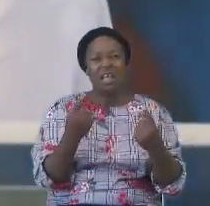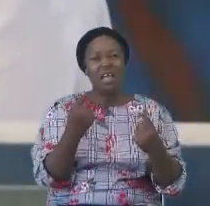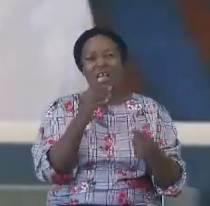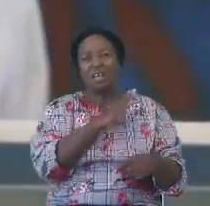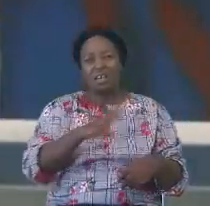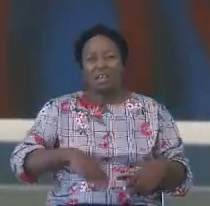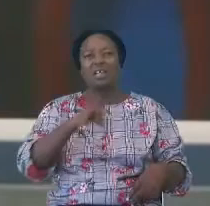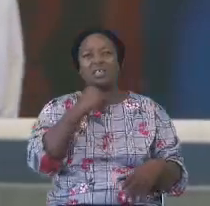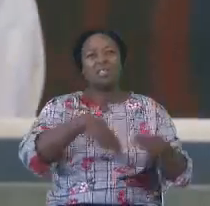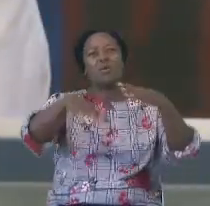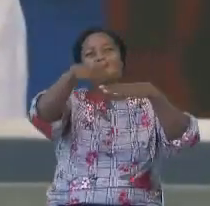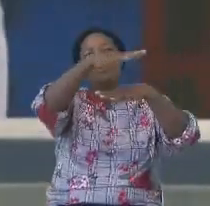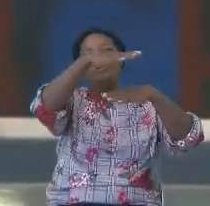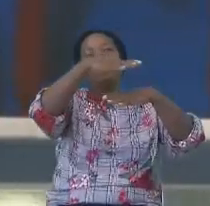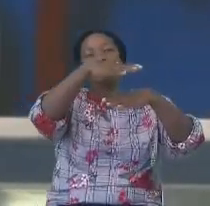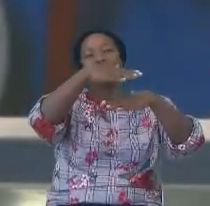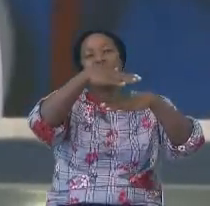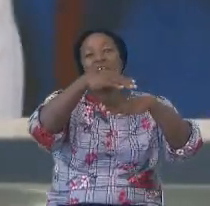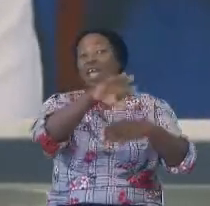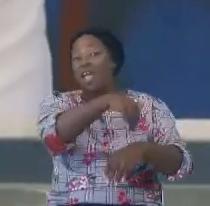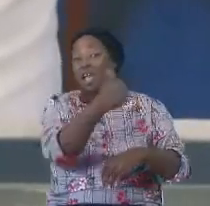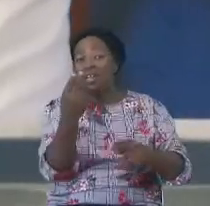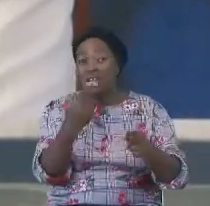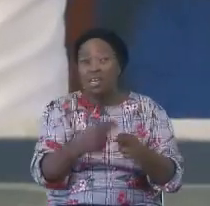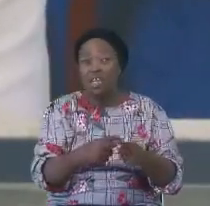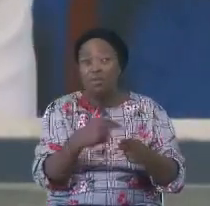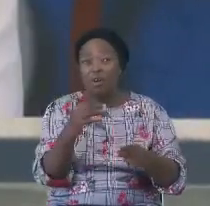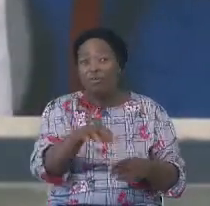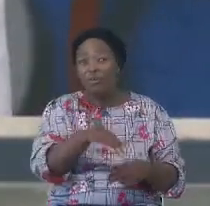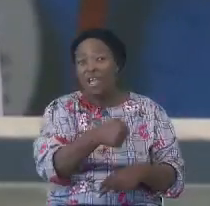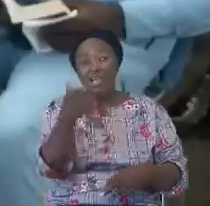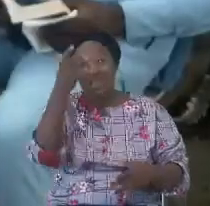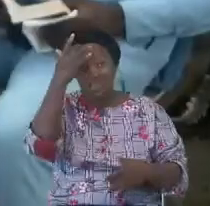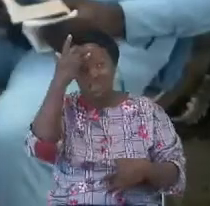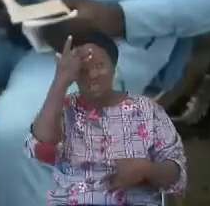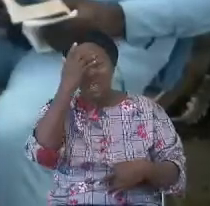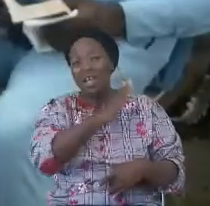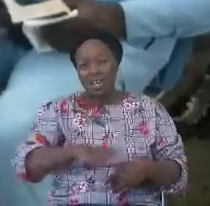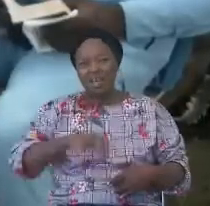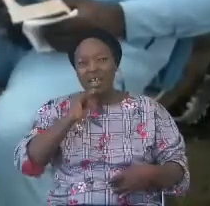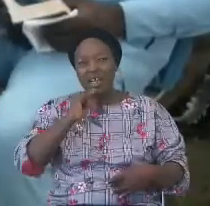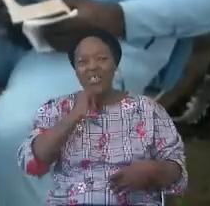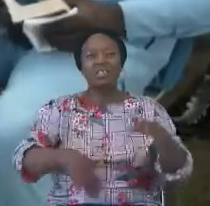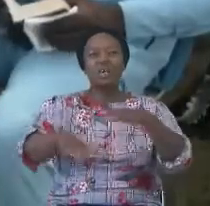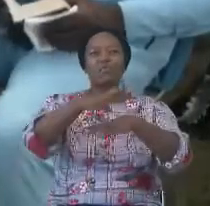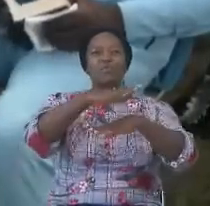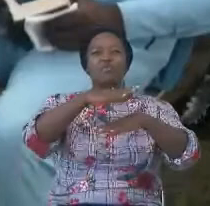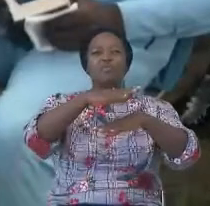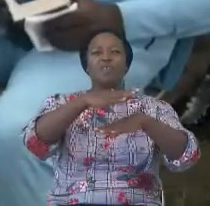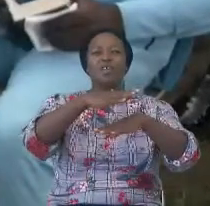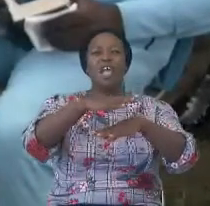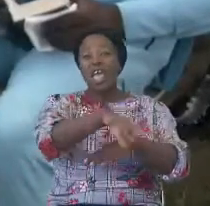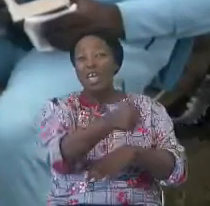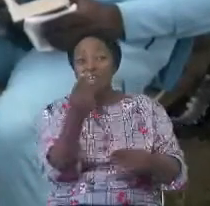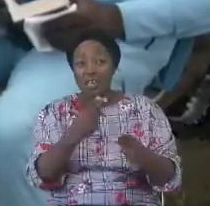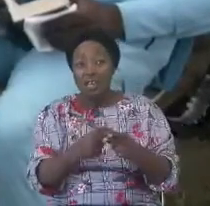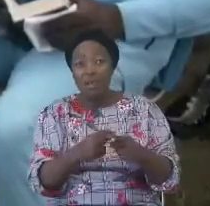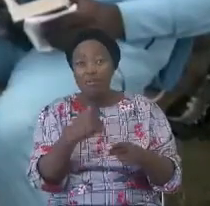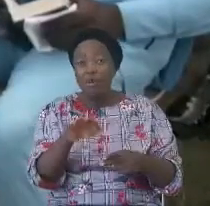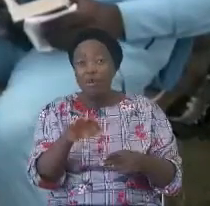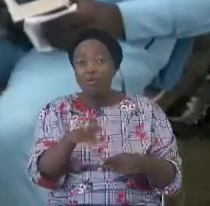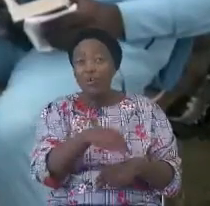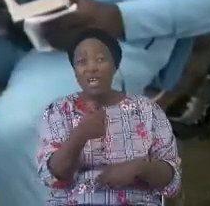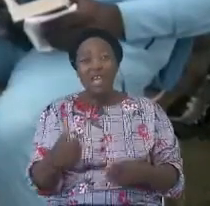name of any sin, Christ is above. Any name of any